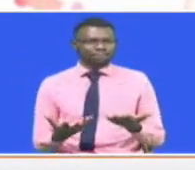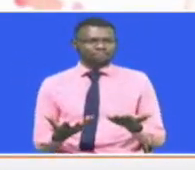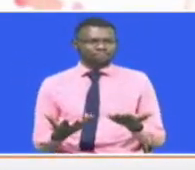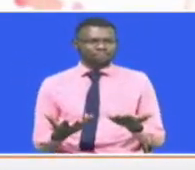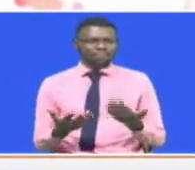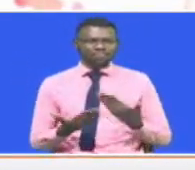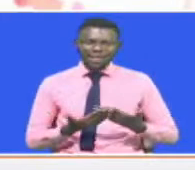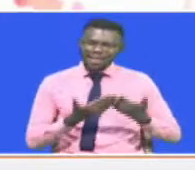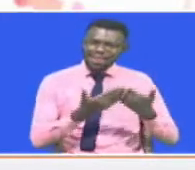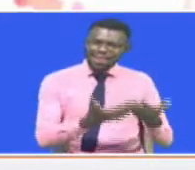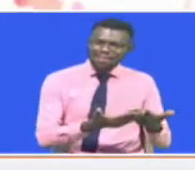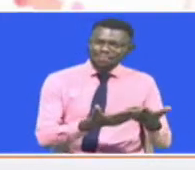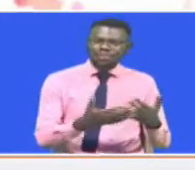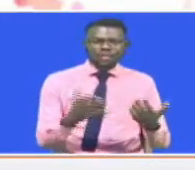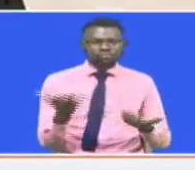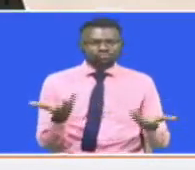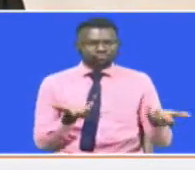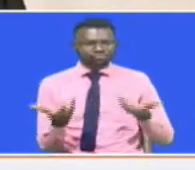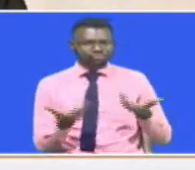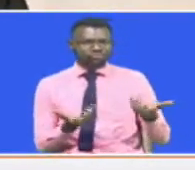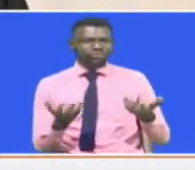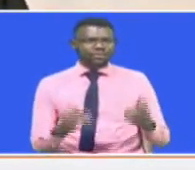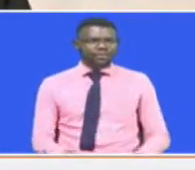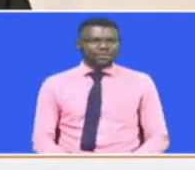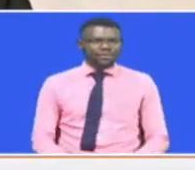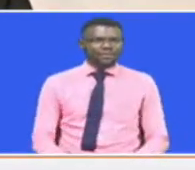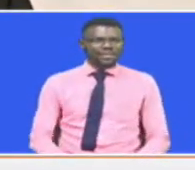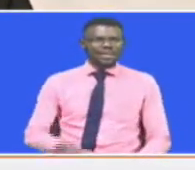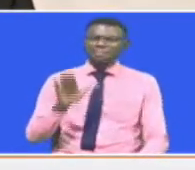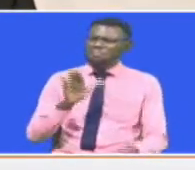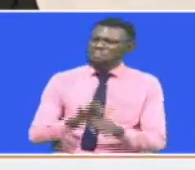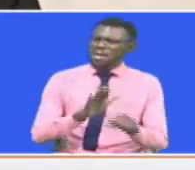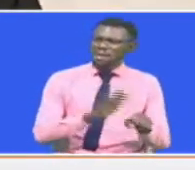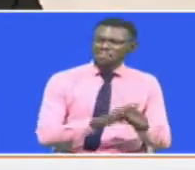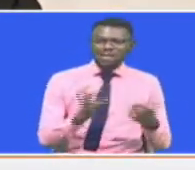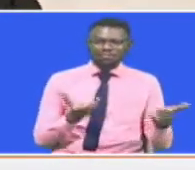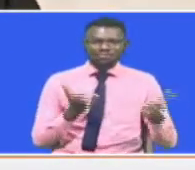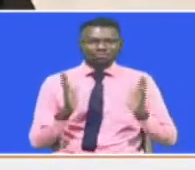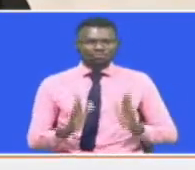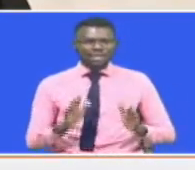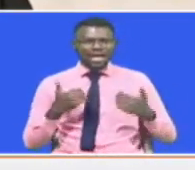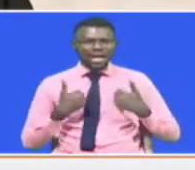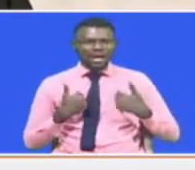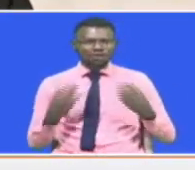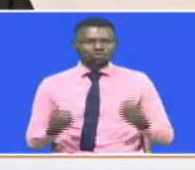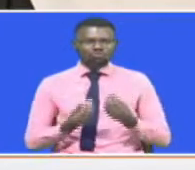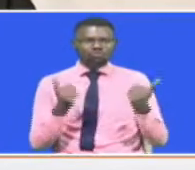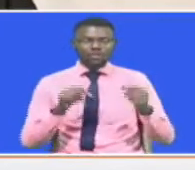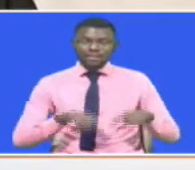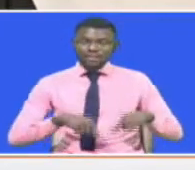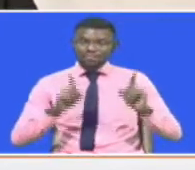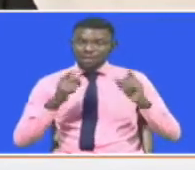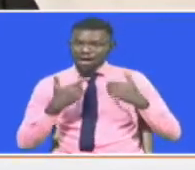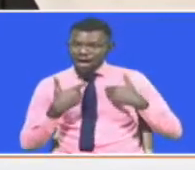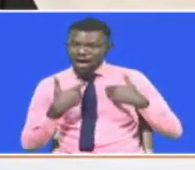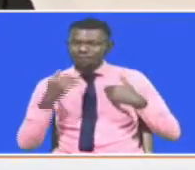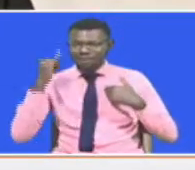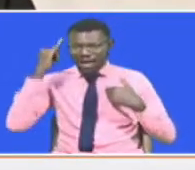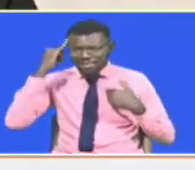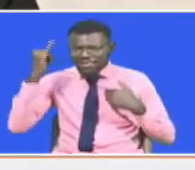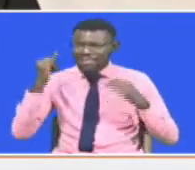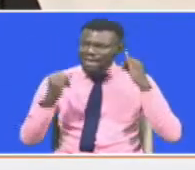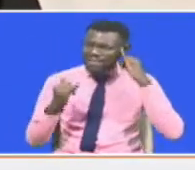and social entrepreneurs are recognized. A lot of entrepreneurs are coming with solutions to actually harness,